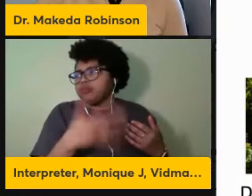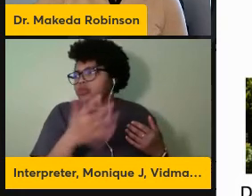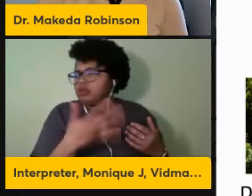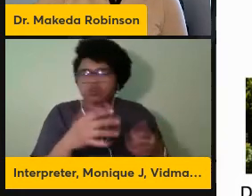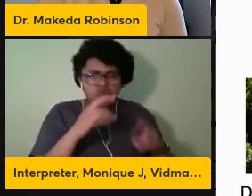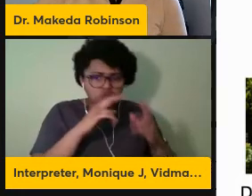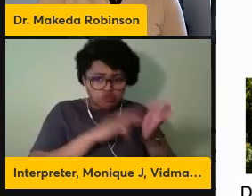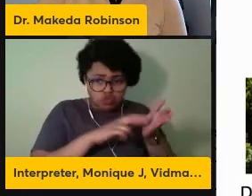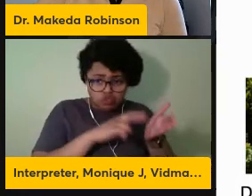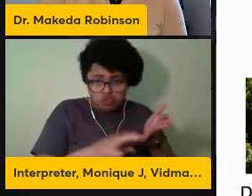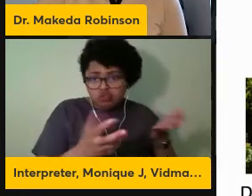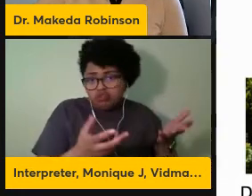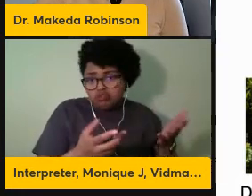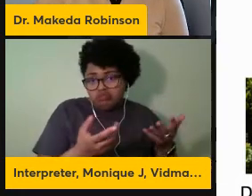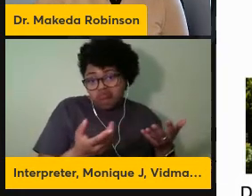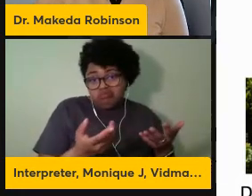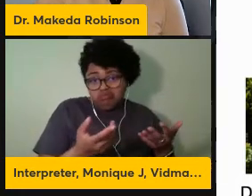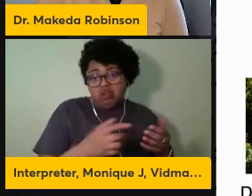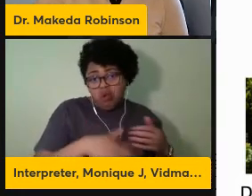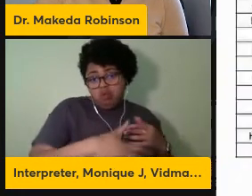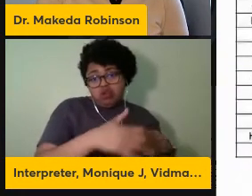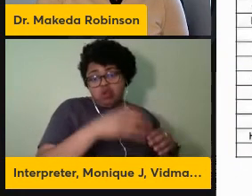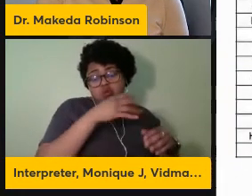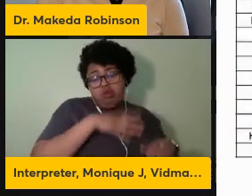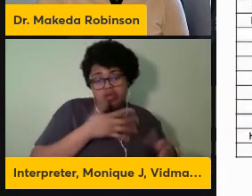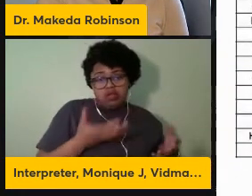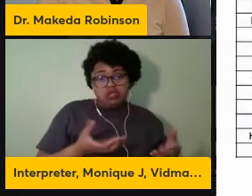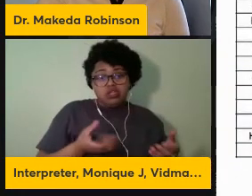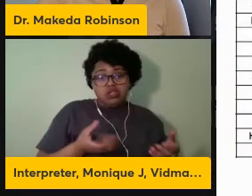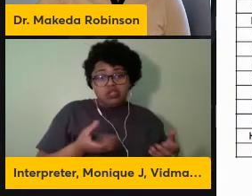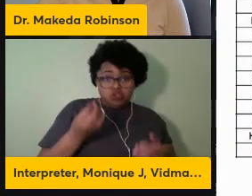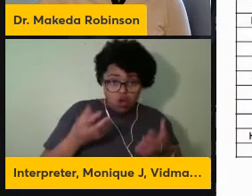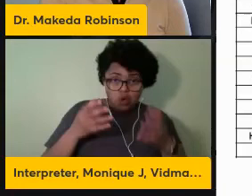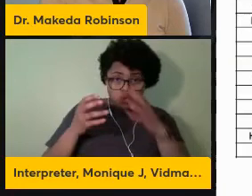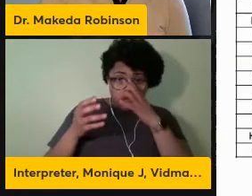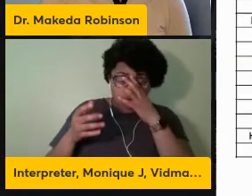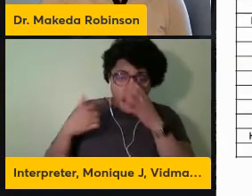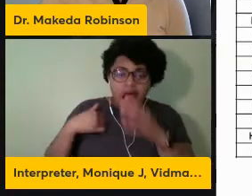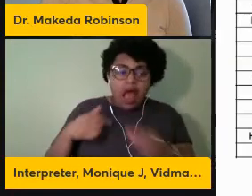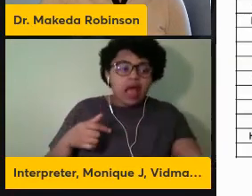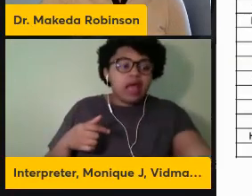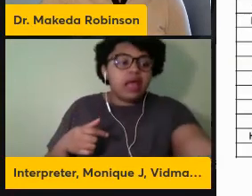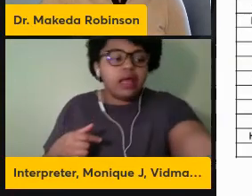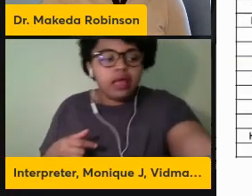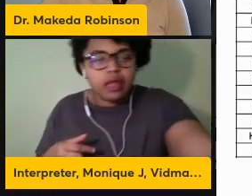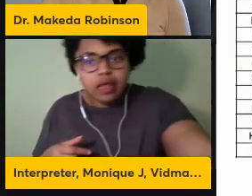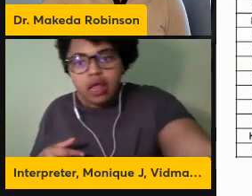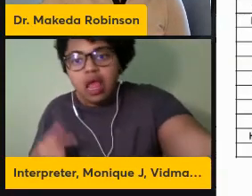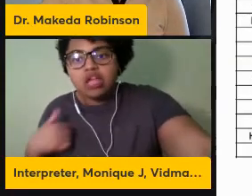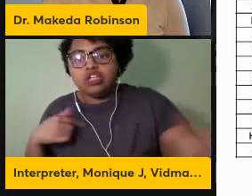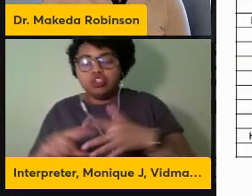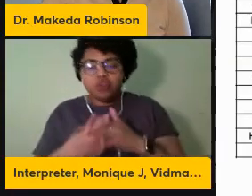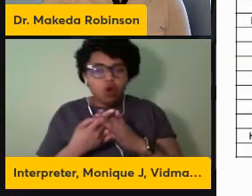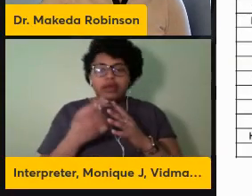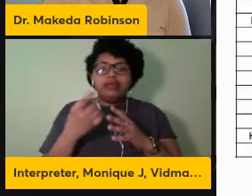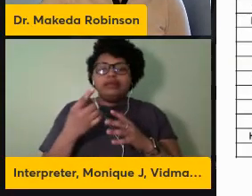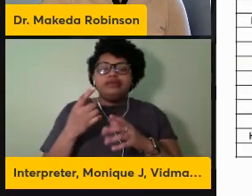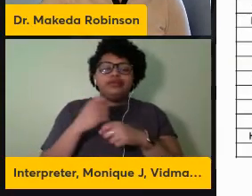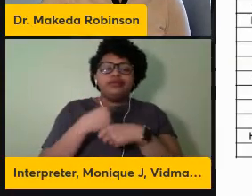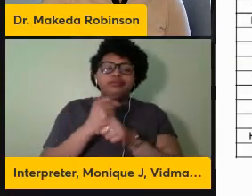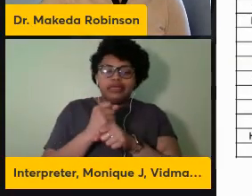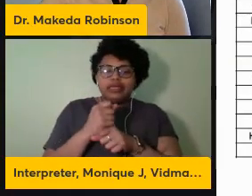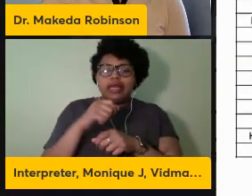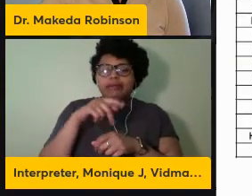research performed. And so with that, I initially generated a CyTOF panel to begin to